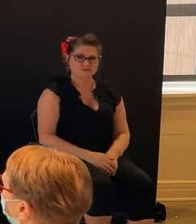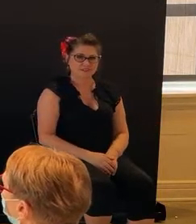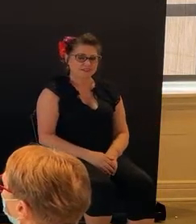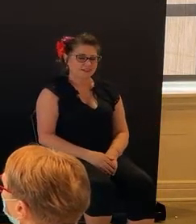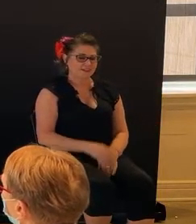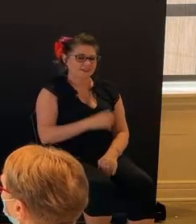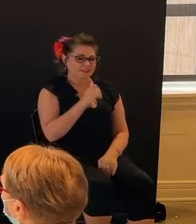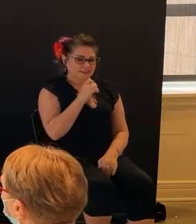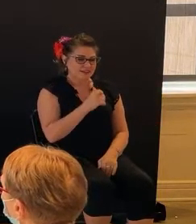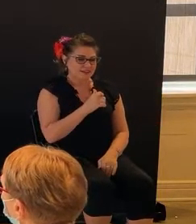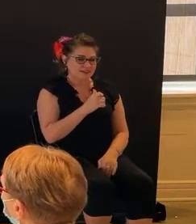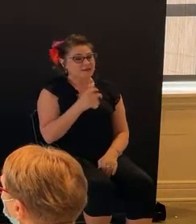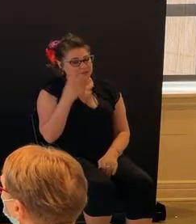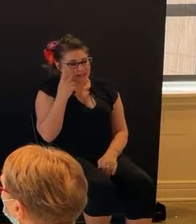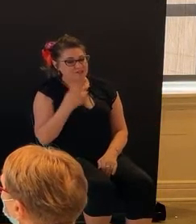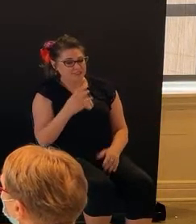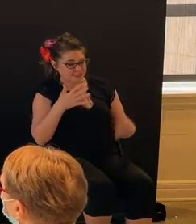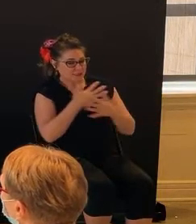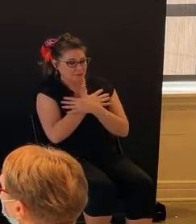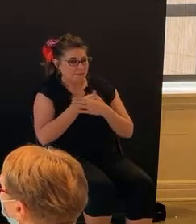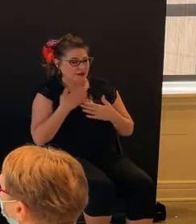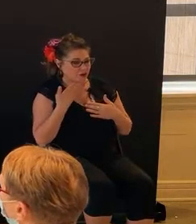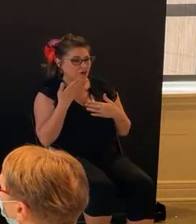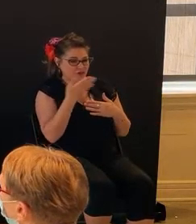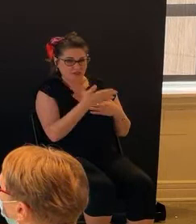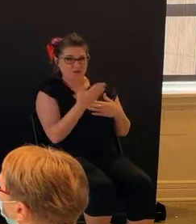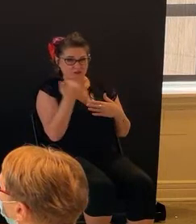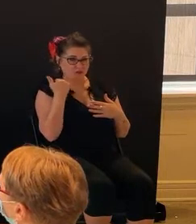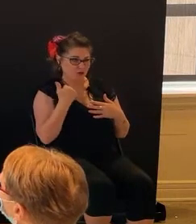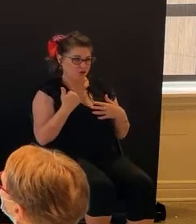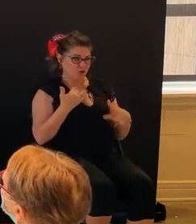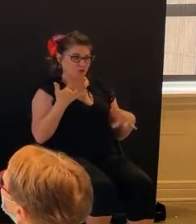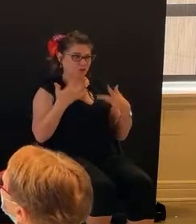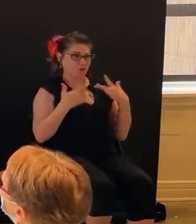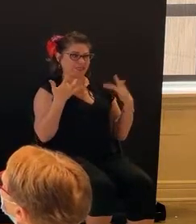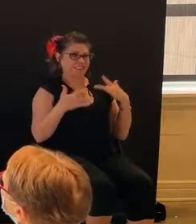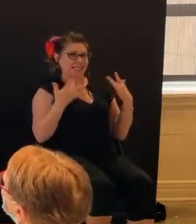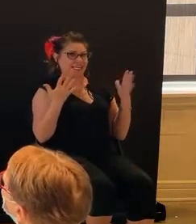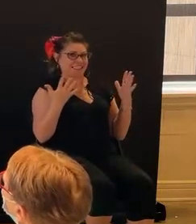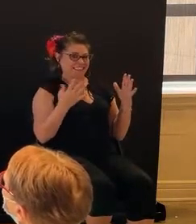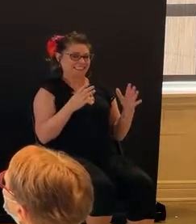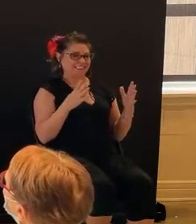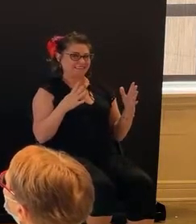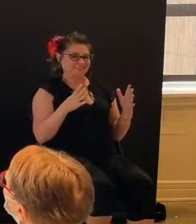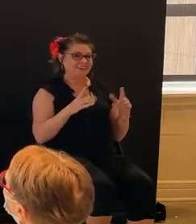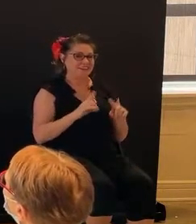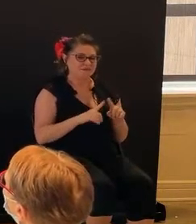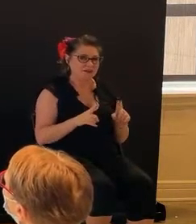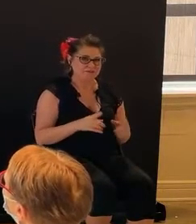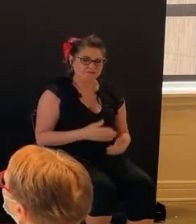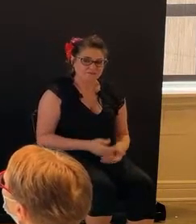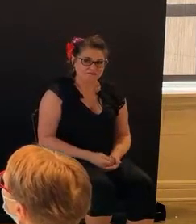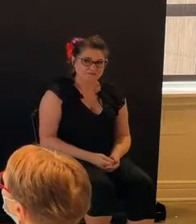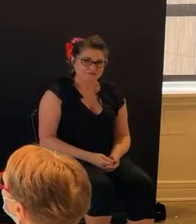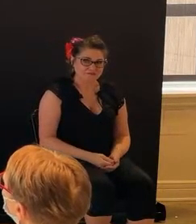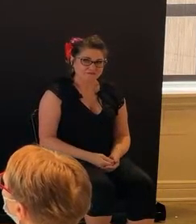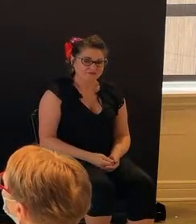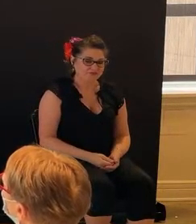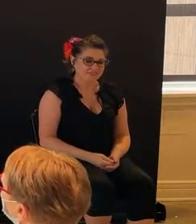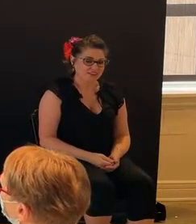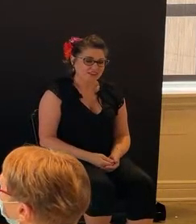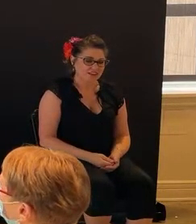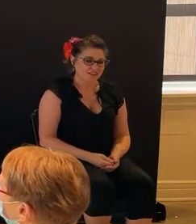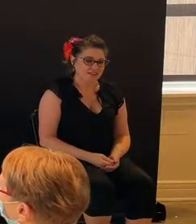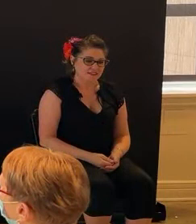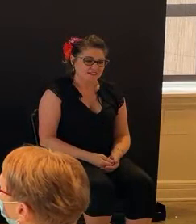bear then. I've seen bears before there. It can be energizing. But it's these